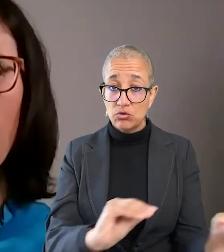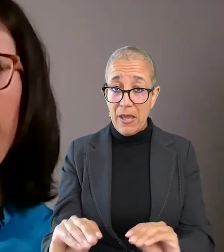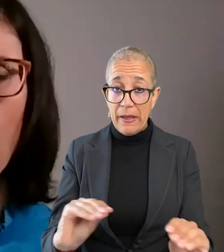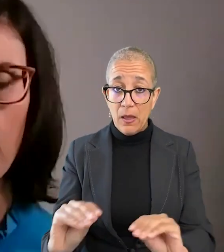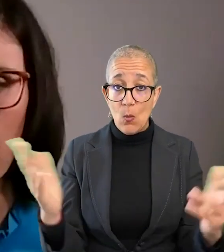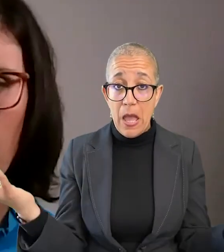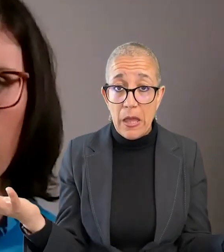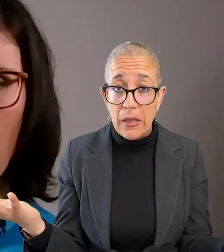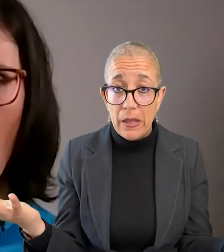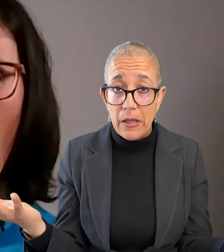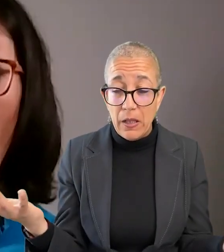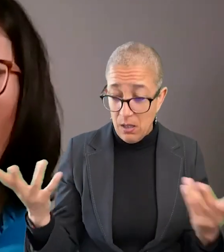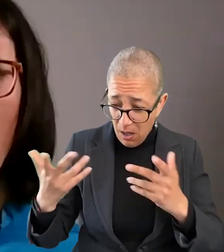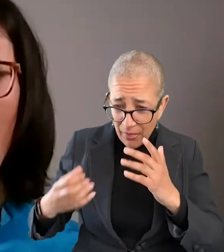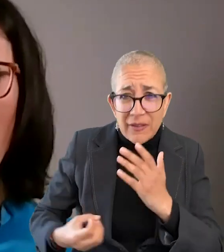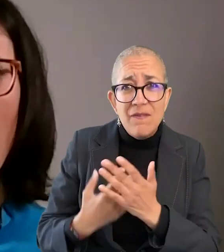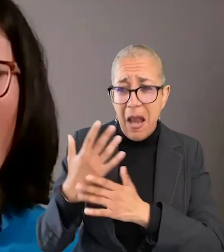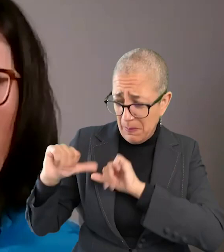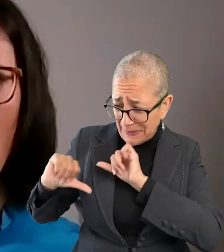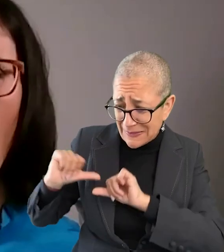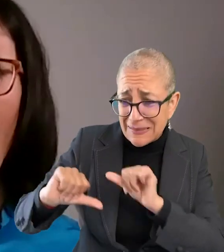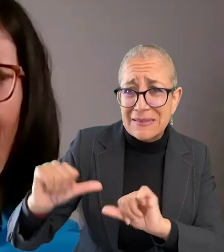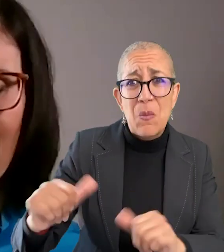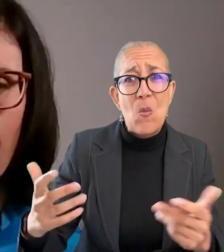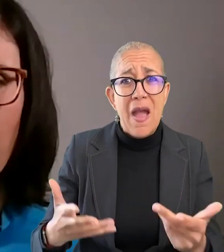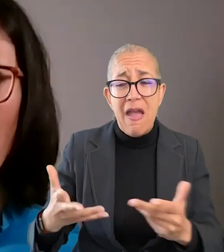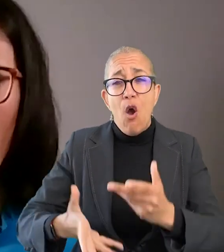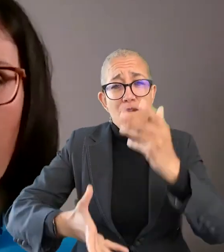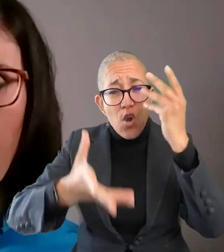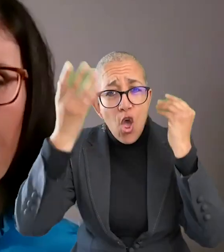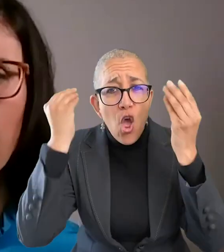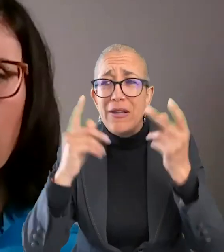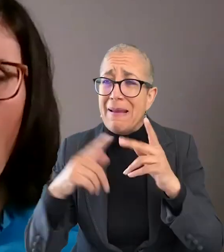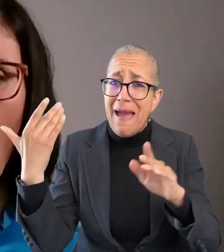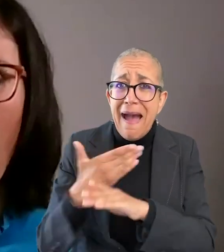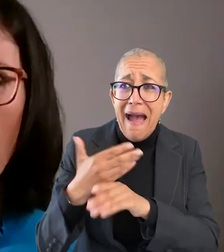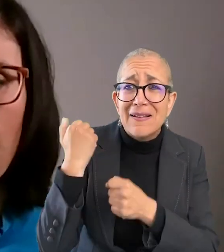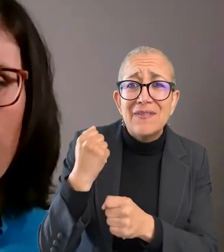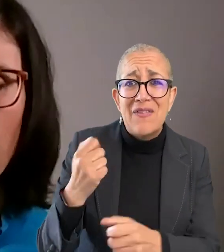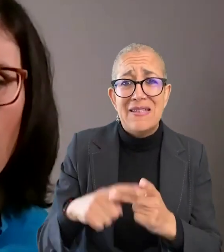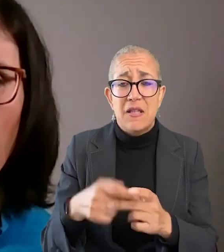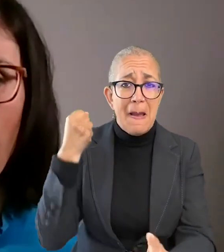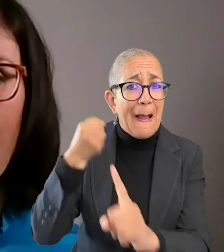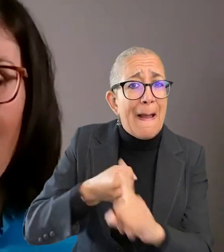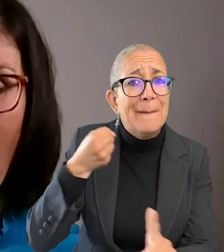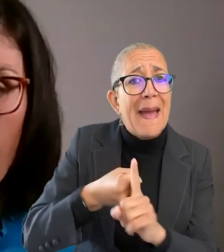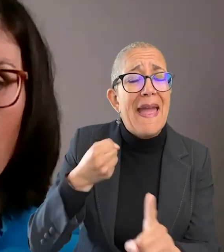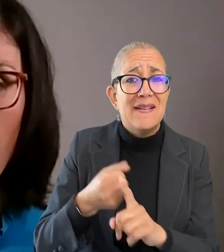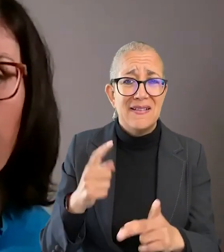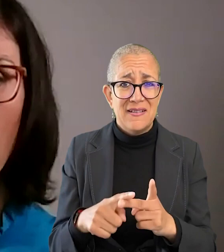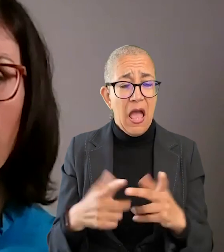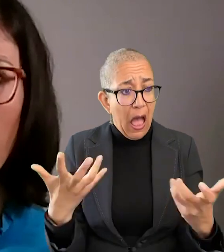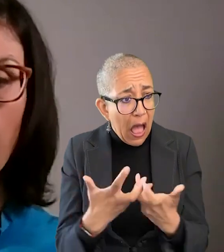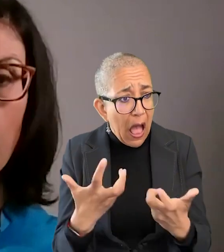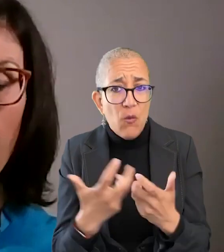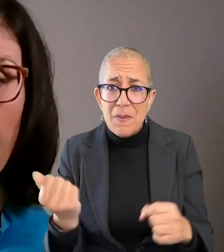the ecosystem of learning, of activists, of campaigners? How do we make sure that they have the